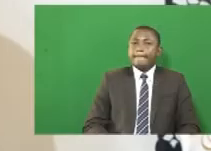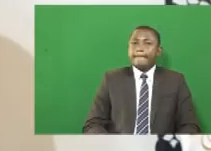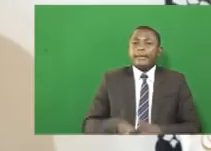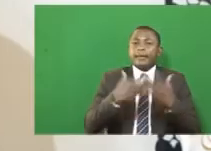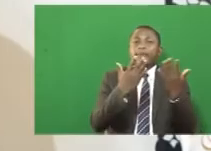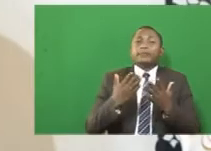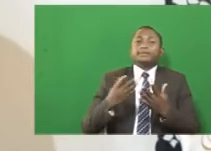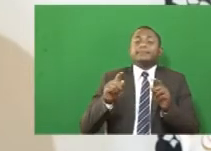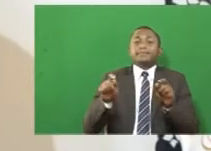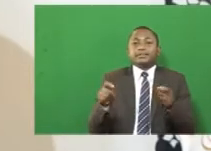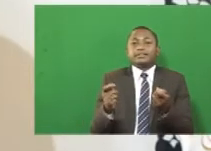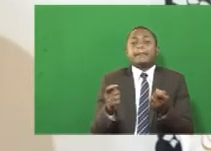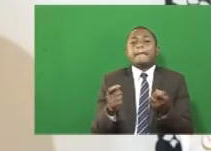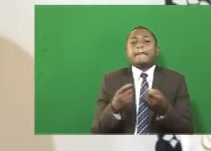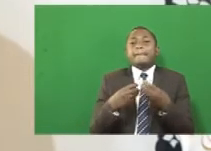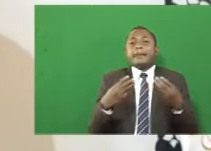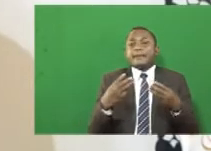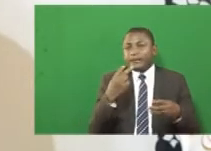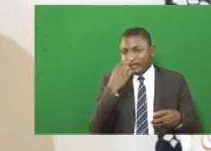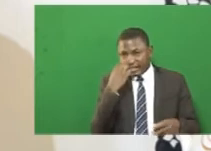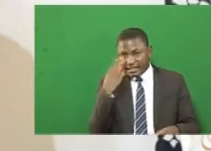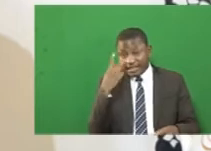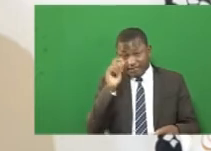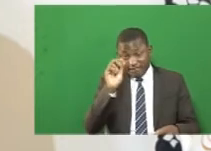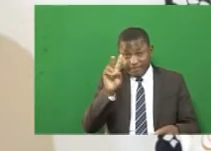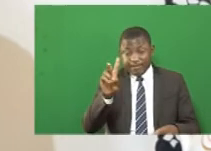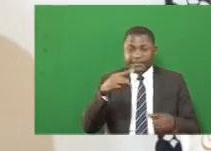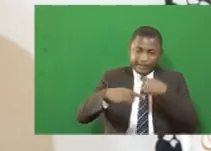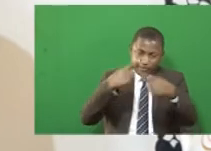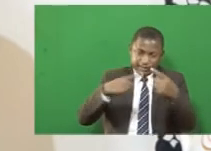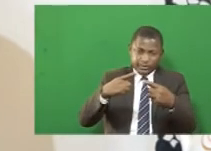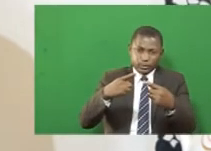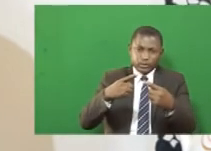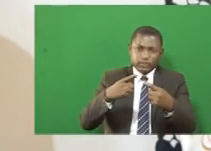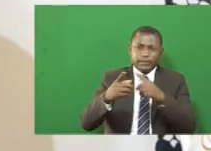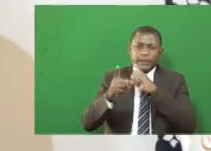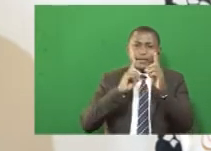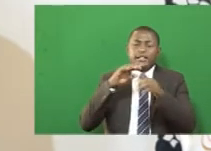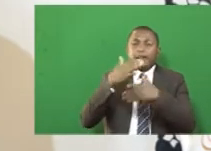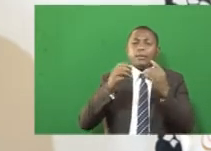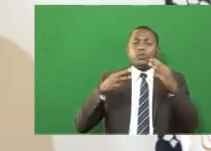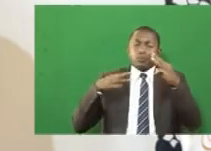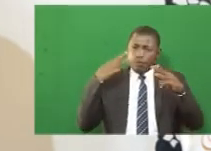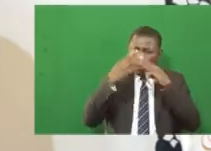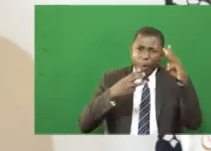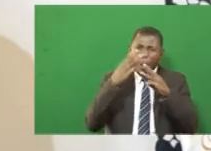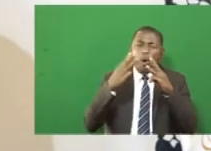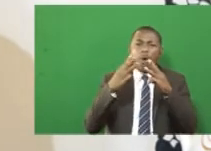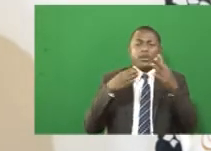Tino mchingamiza ya shakari wa tiriri. Tirikuendere ramberi, tirikuta ora pamsoro pe hondo. Pamtemo wa mwari.